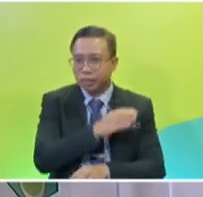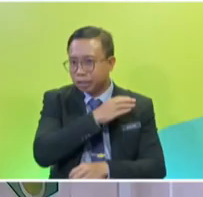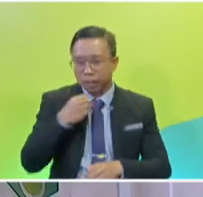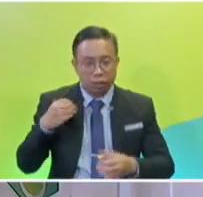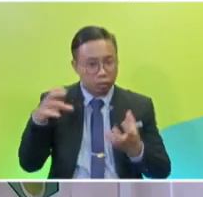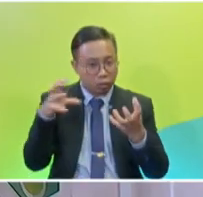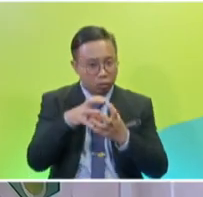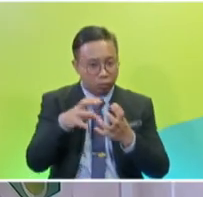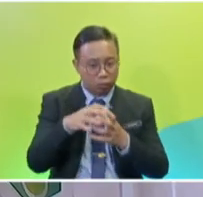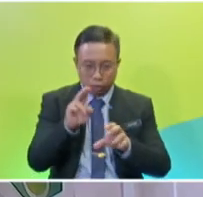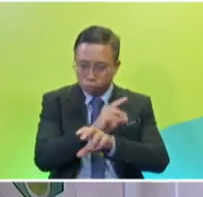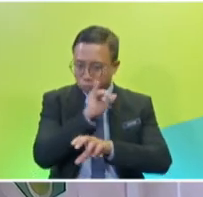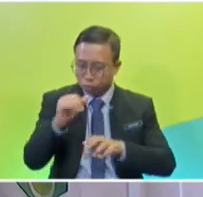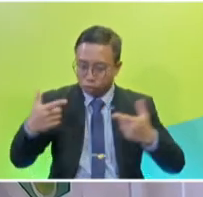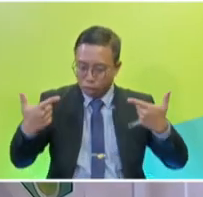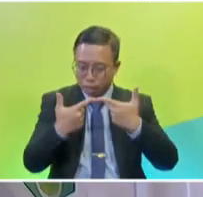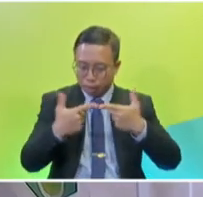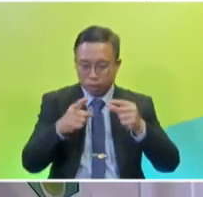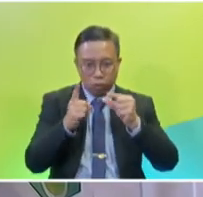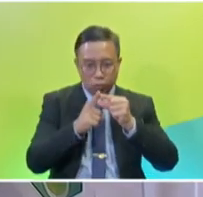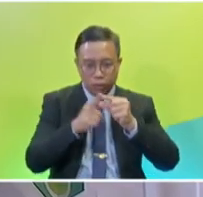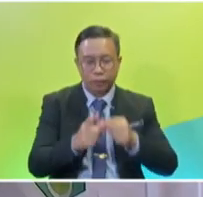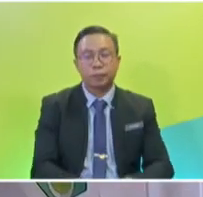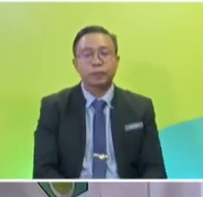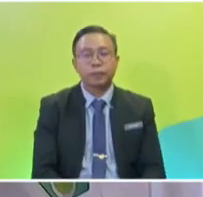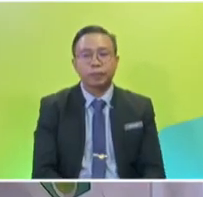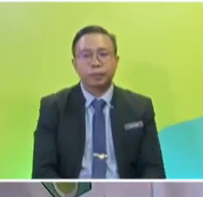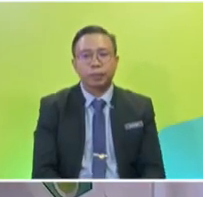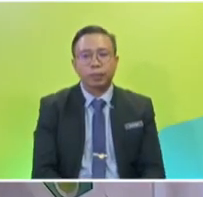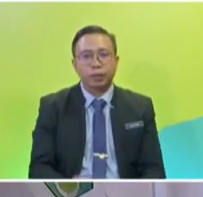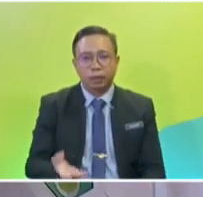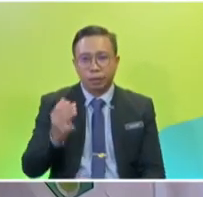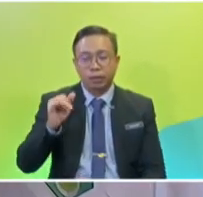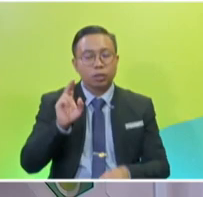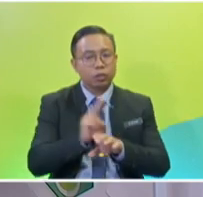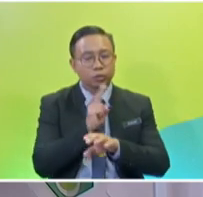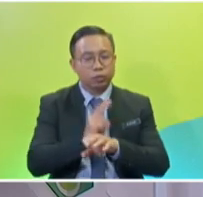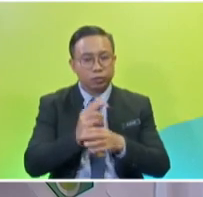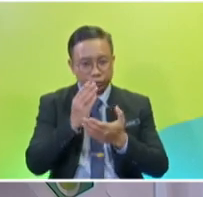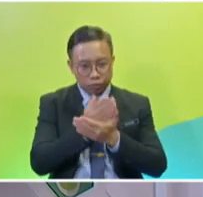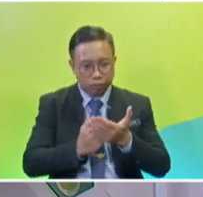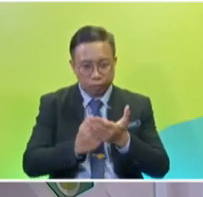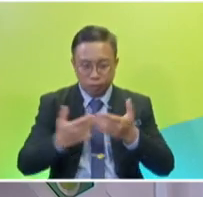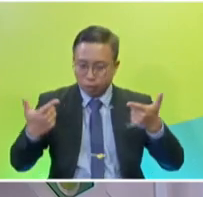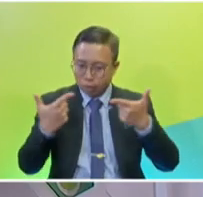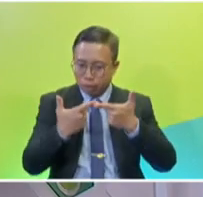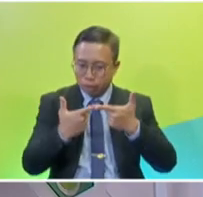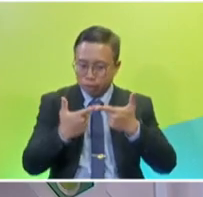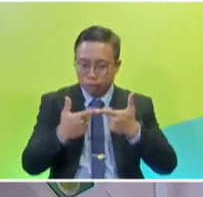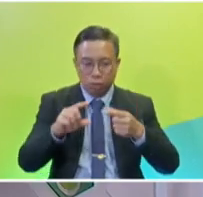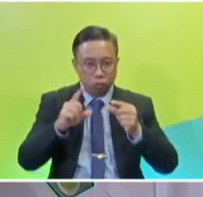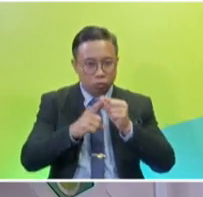combine them using linking words. And if you notice just now, our friends back here, they did use some of the linking words as well